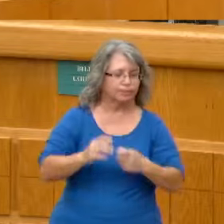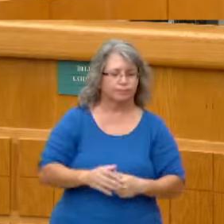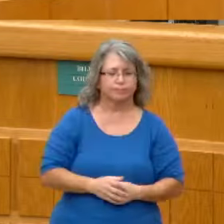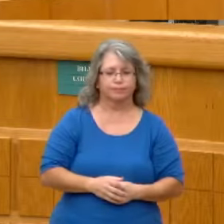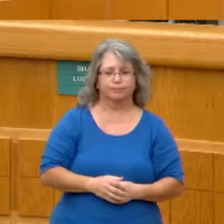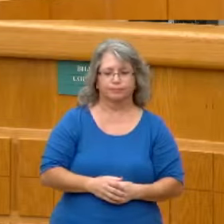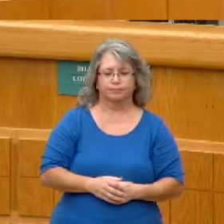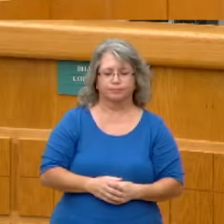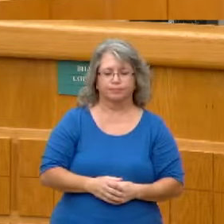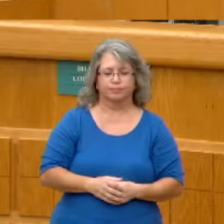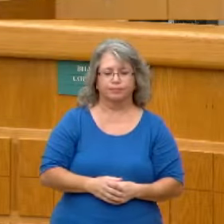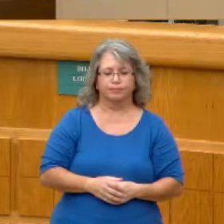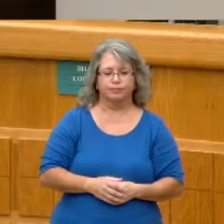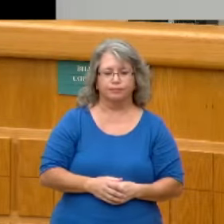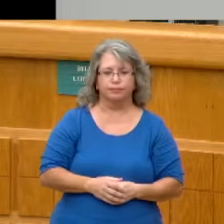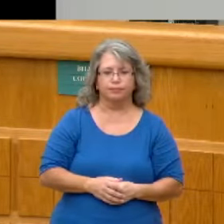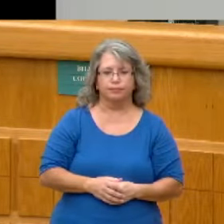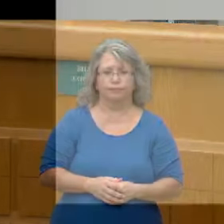We have 2